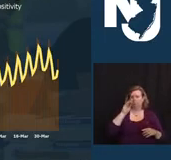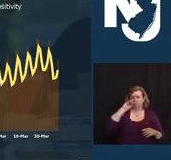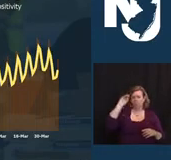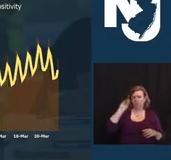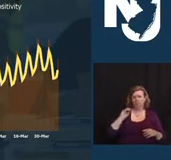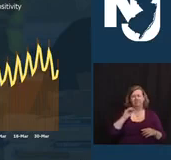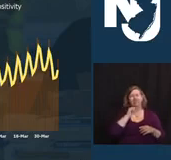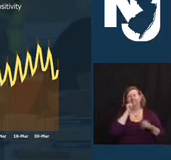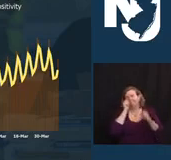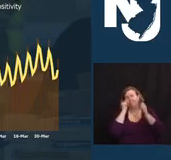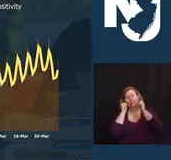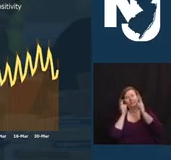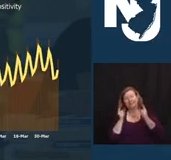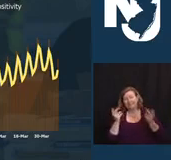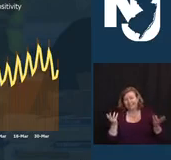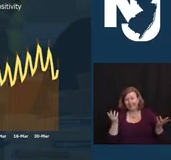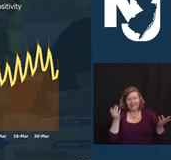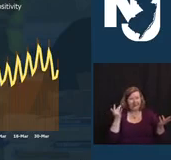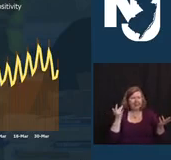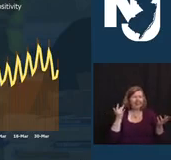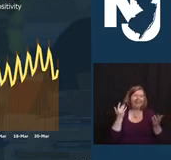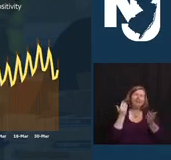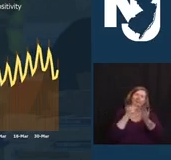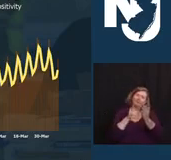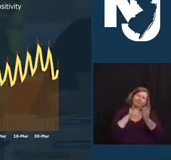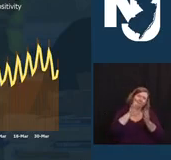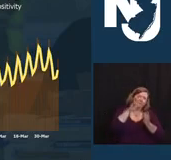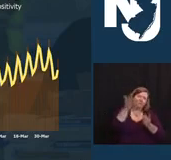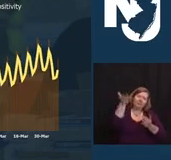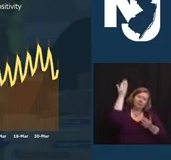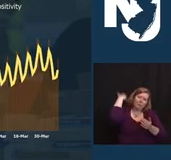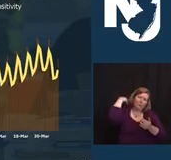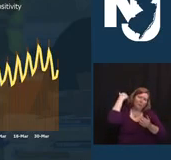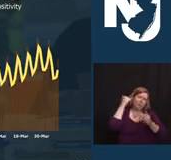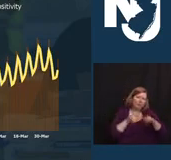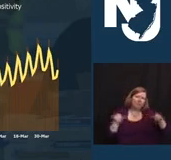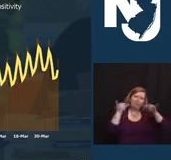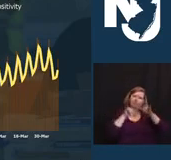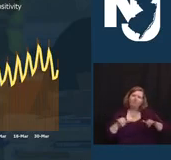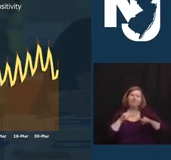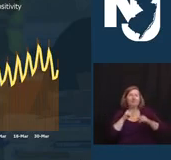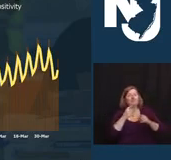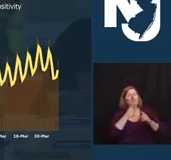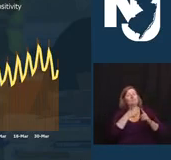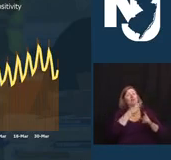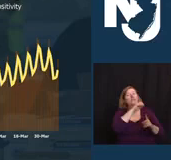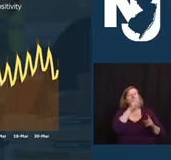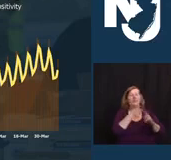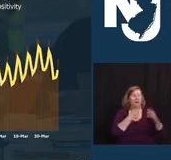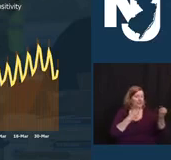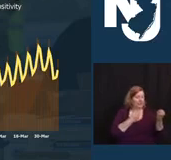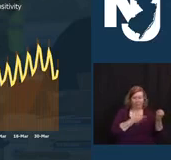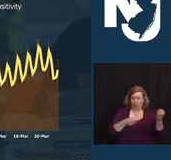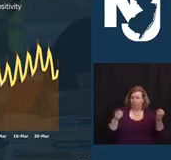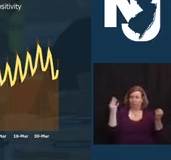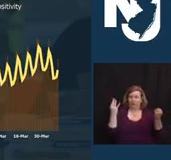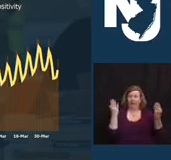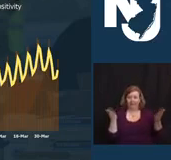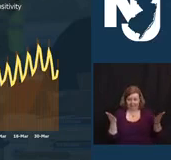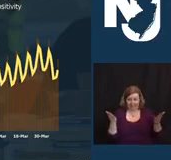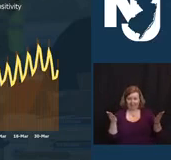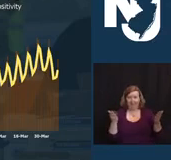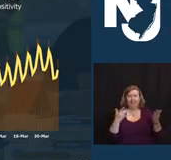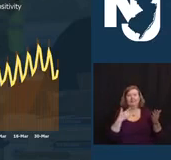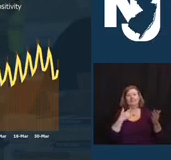in the least. We've said this many times, that the positivity rate from Monday through Friday has been in the 7 to